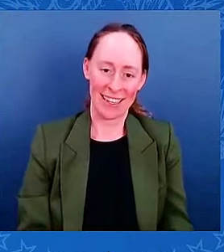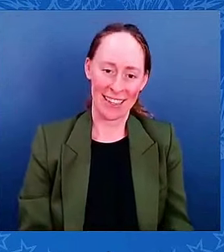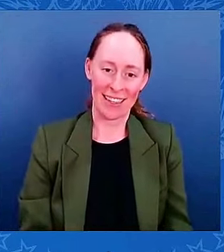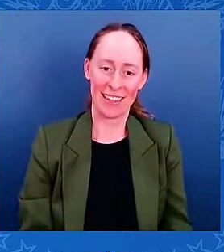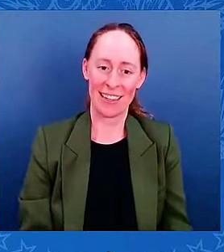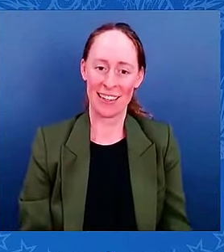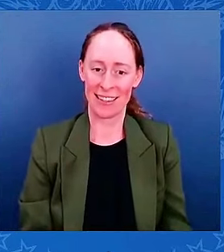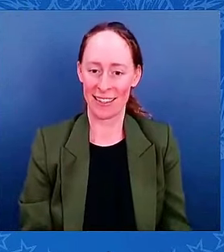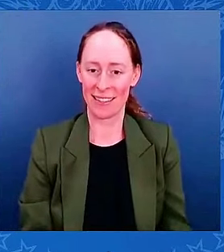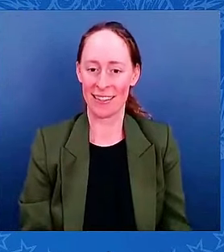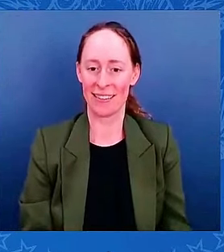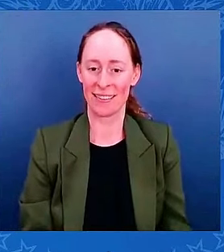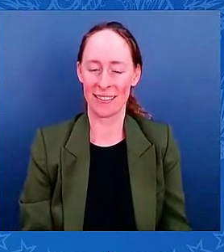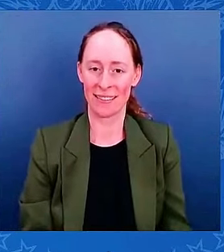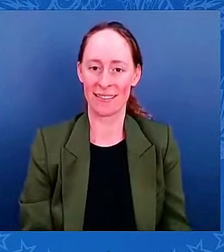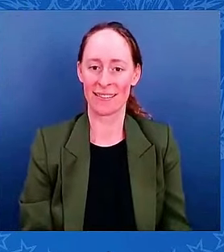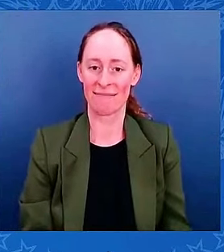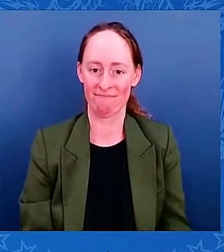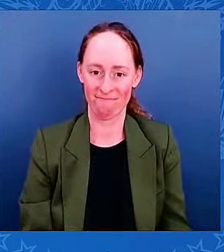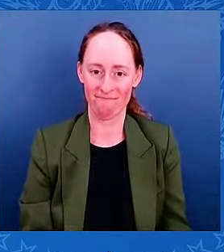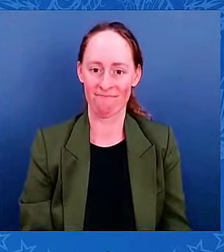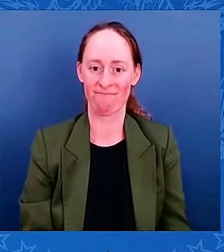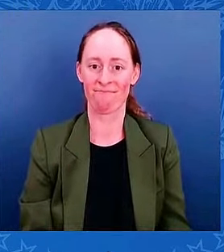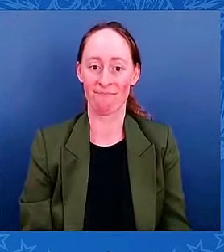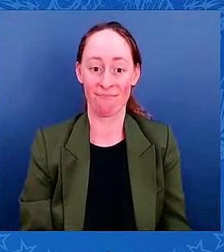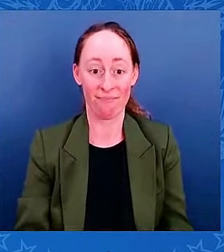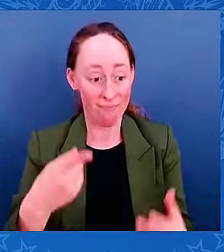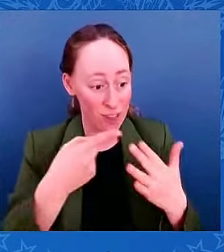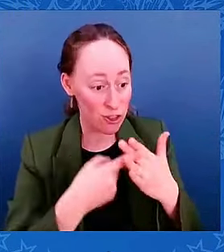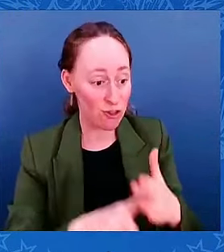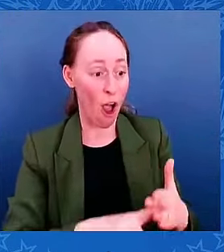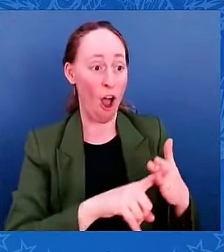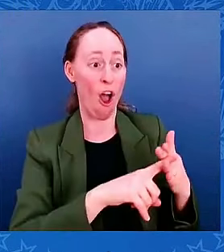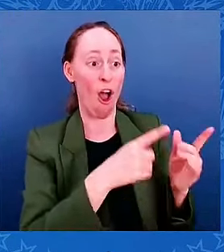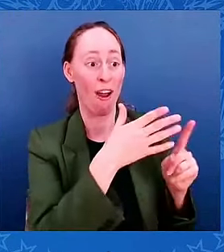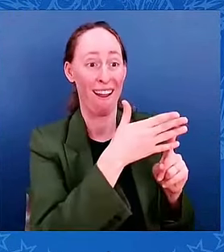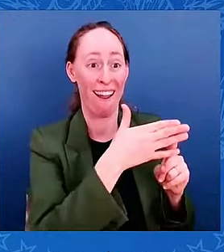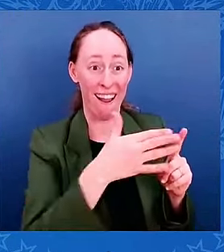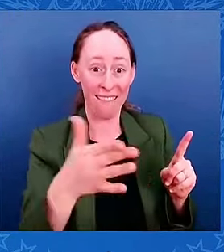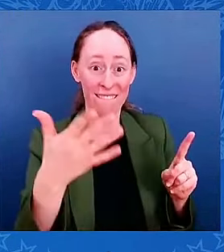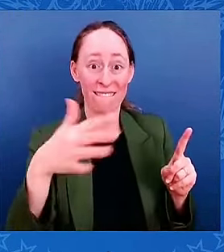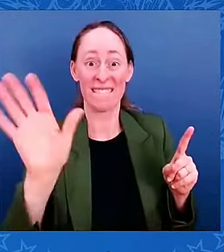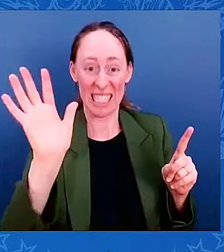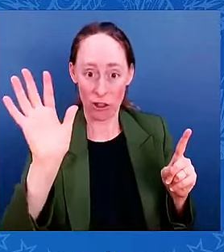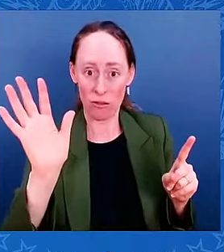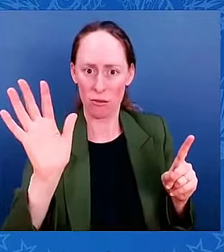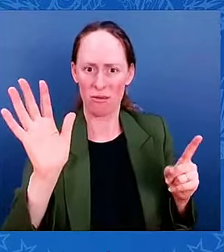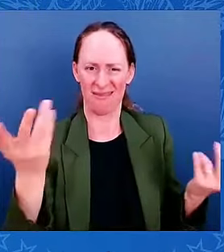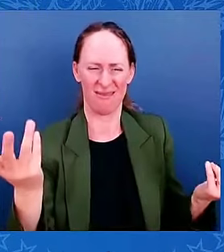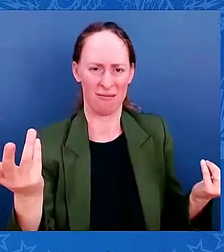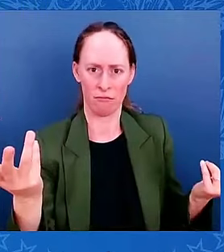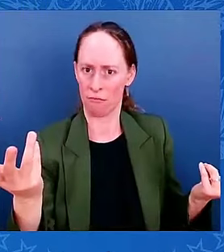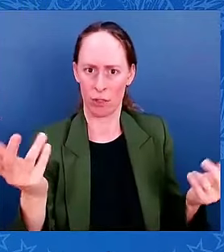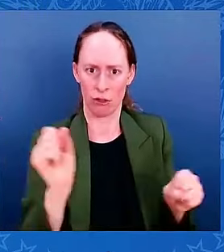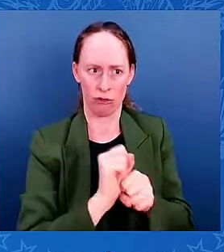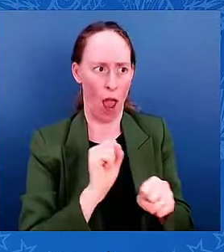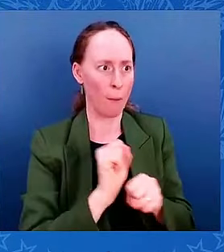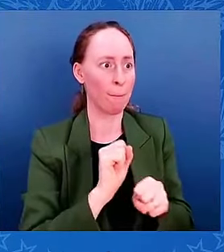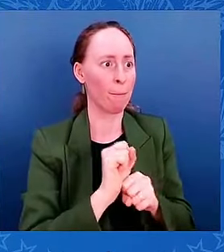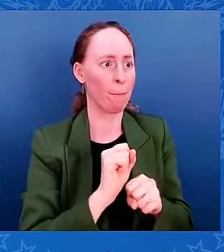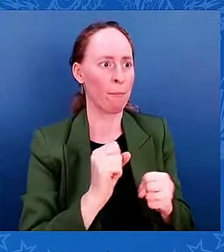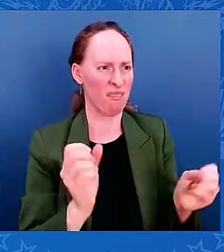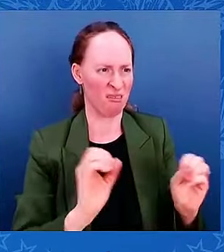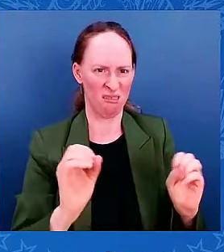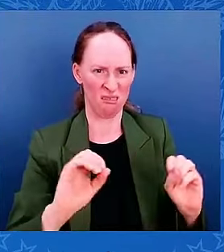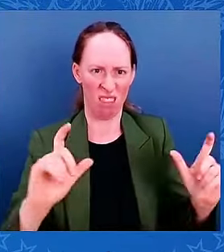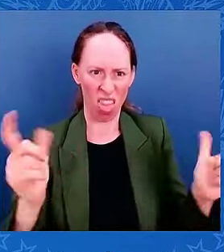office, lost jobs. Look, Kamala and I are focused on what Michigan is known for as well,